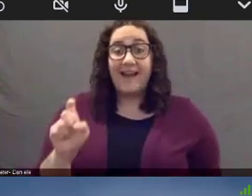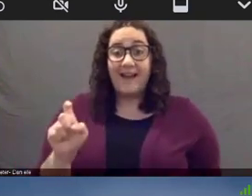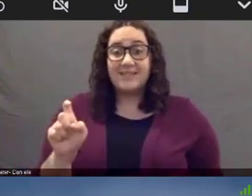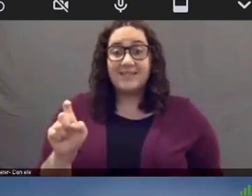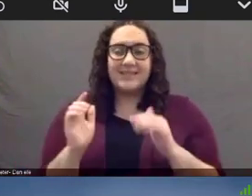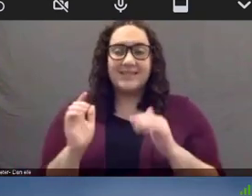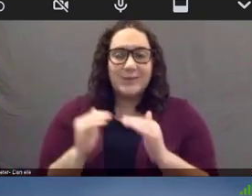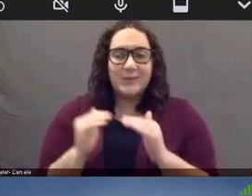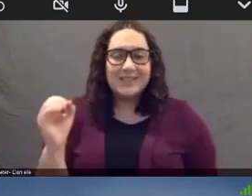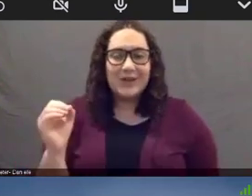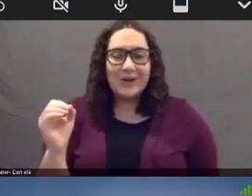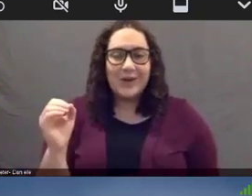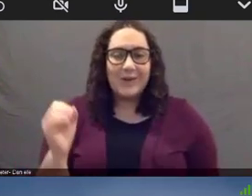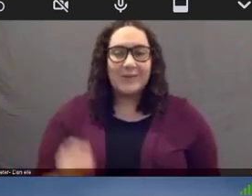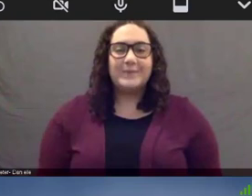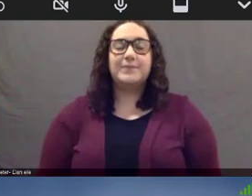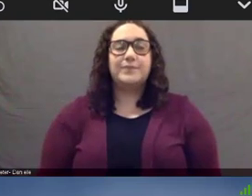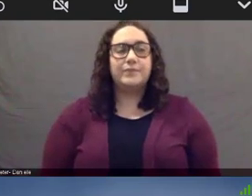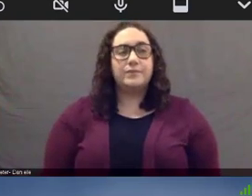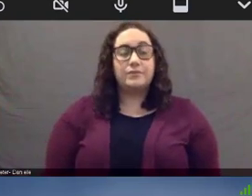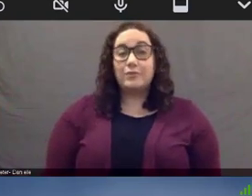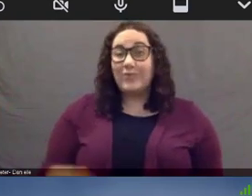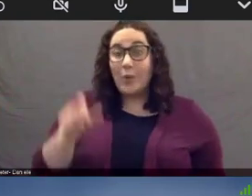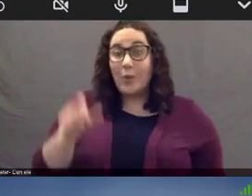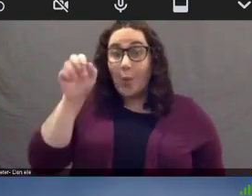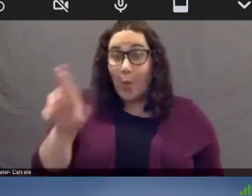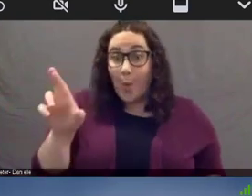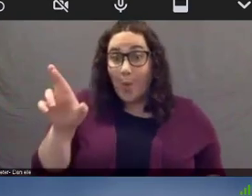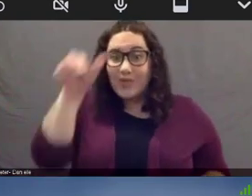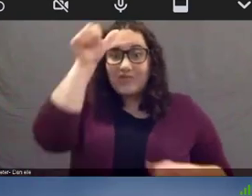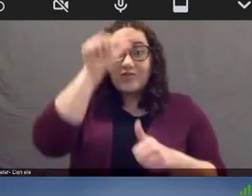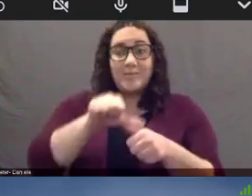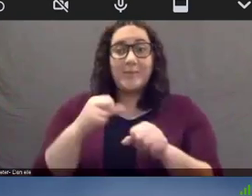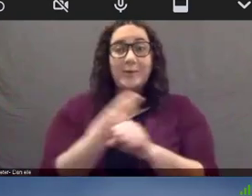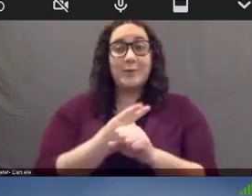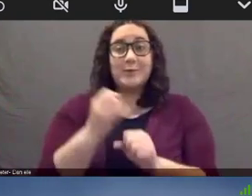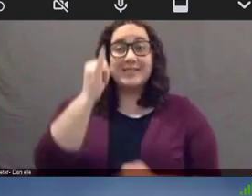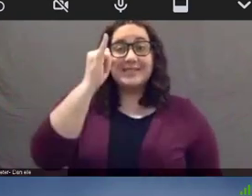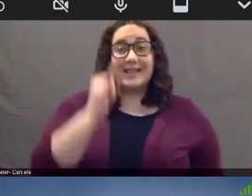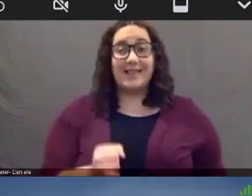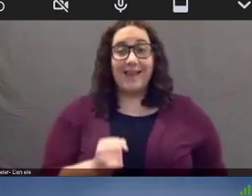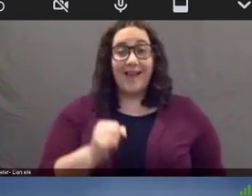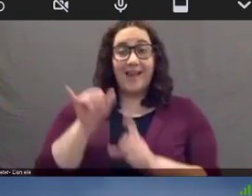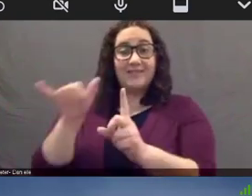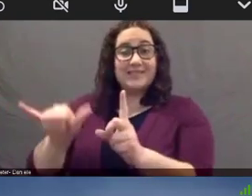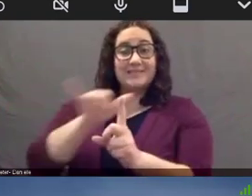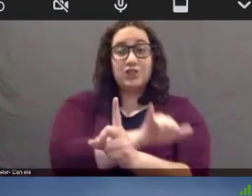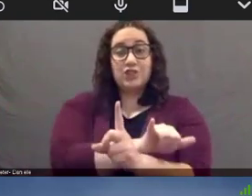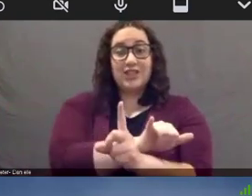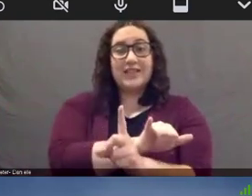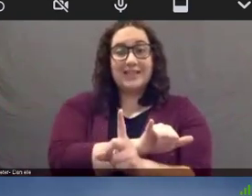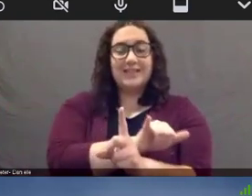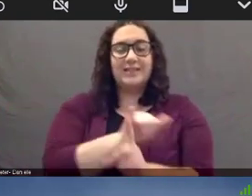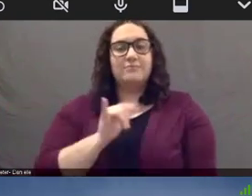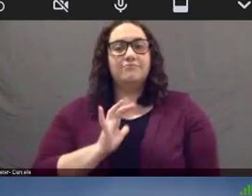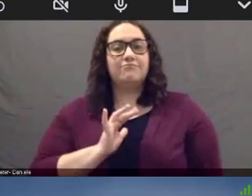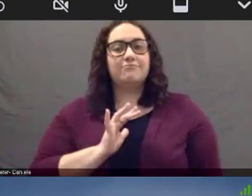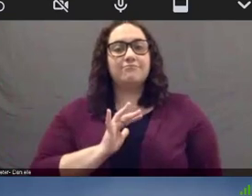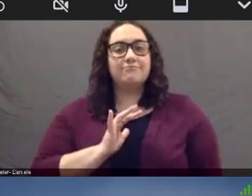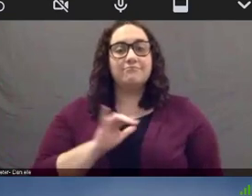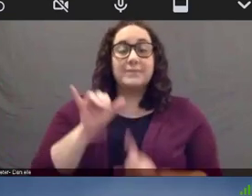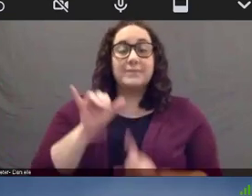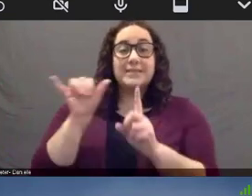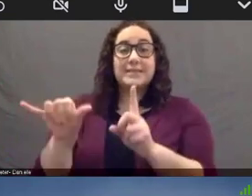of symmetry. So symmetry lines are nice because then we know that the first derivative at that line of symmetry has to be